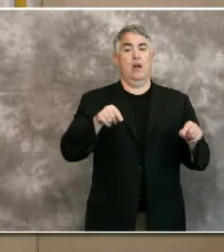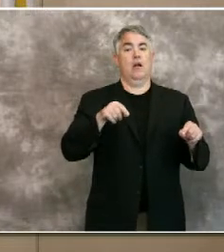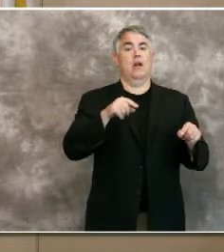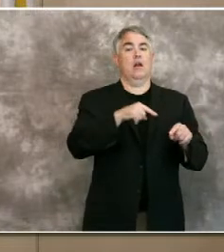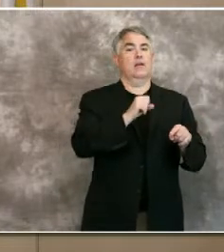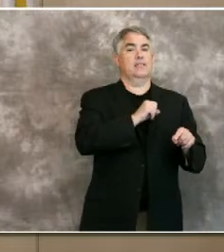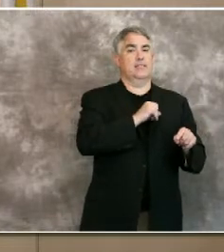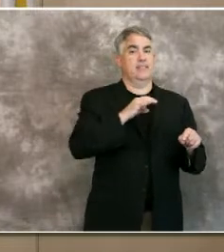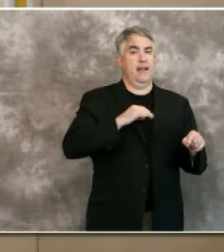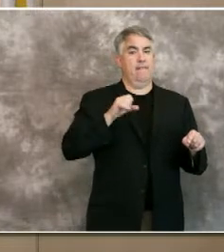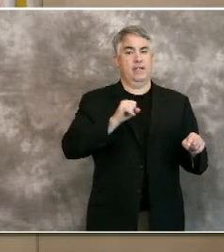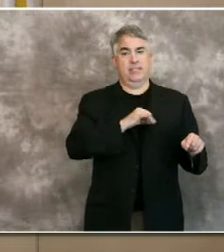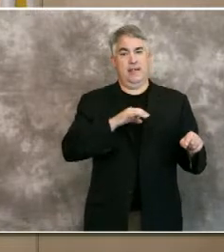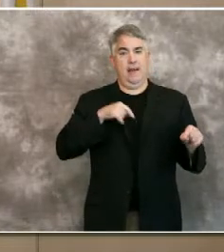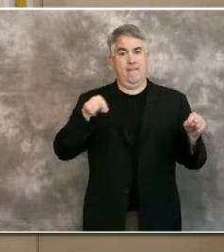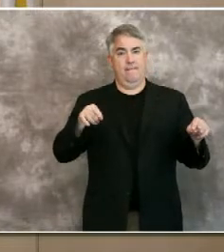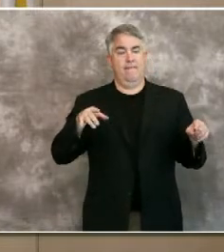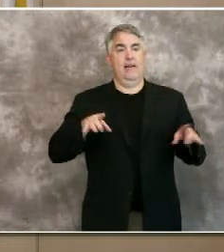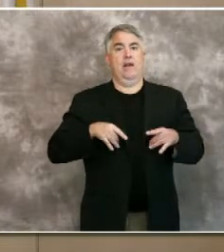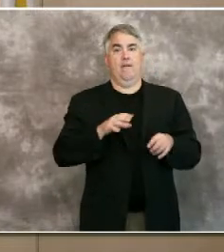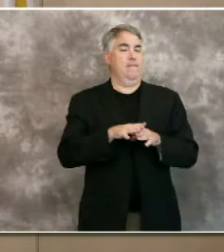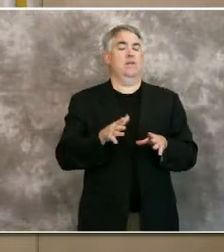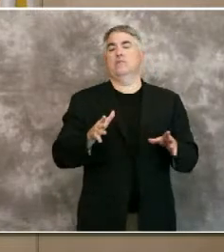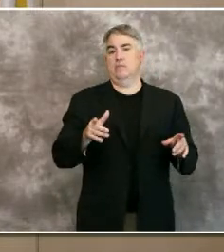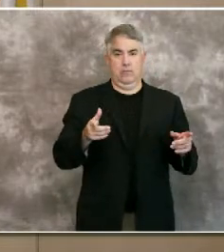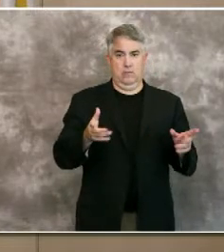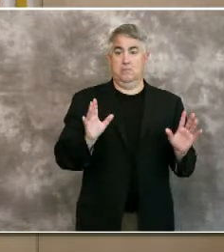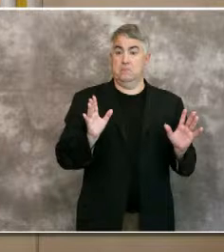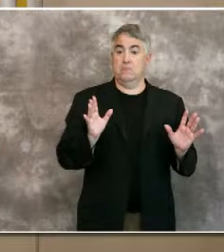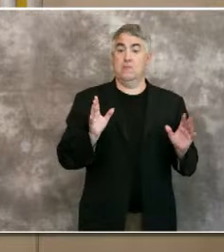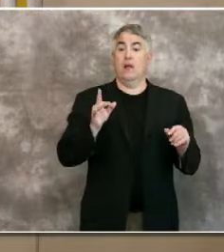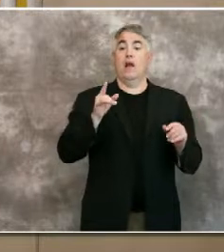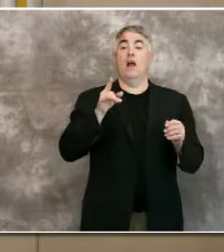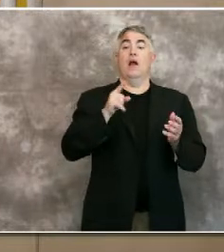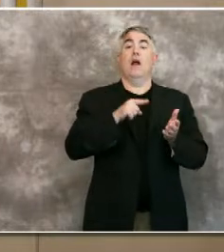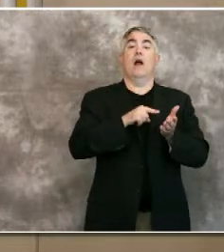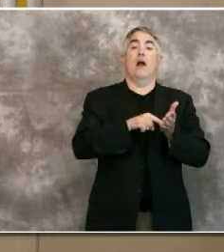investigating the situation that you are sharing.